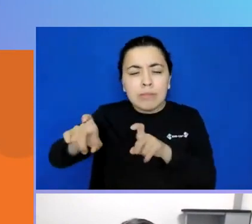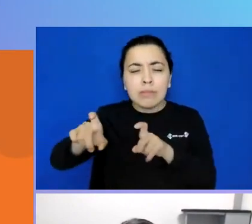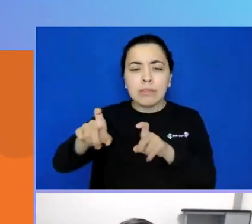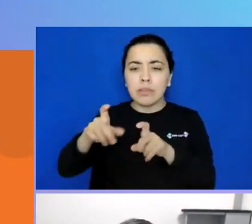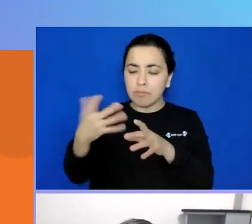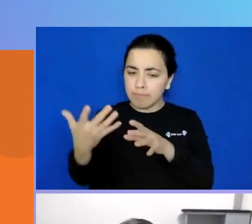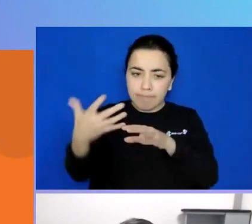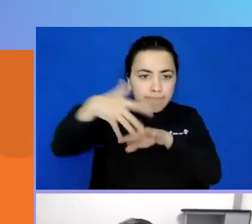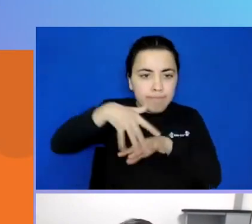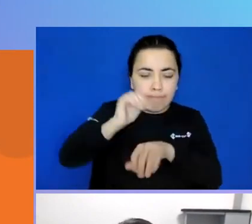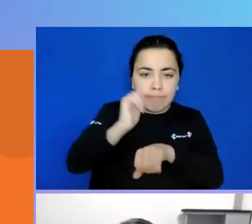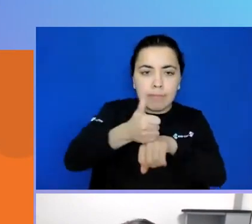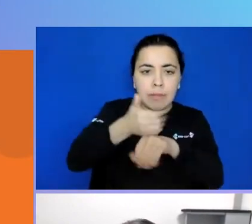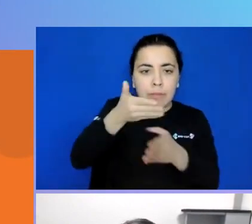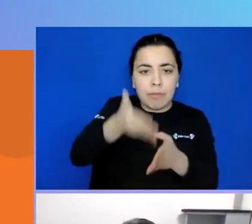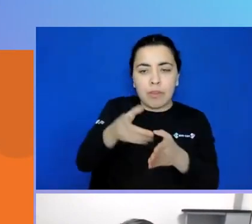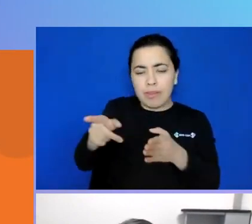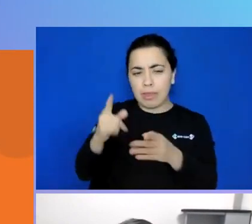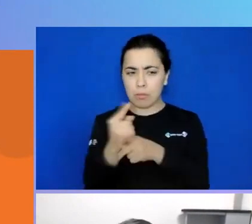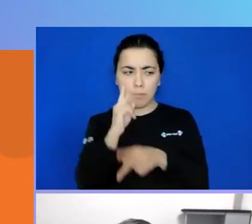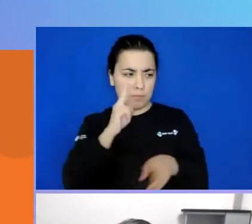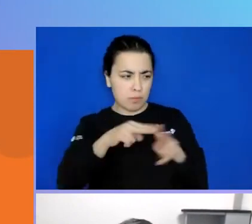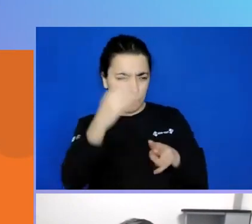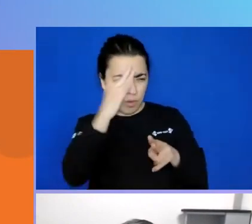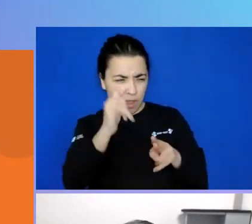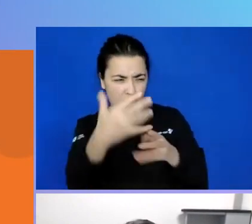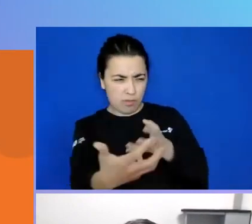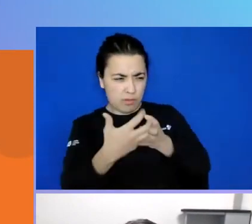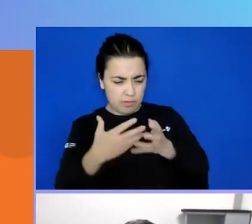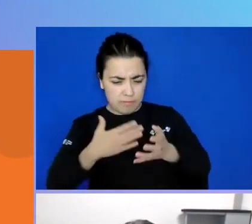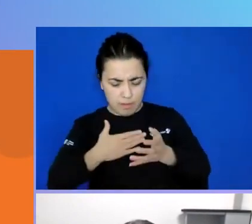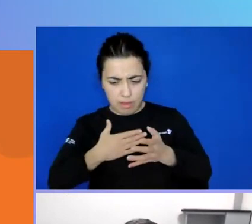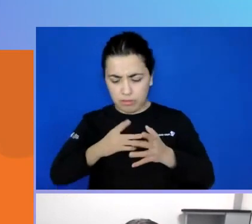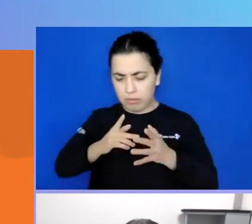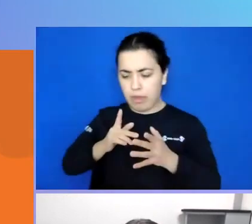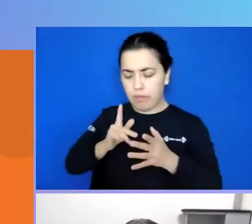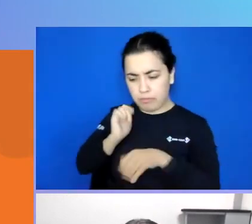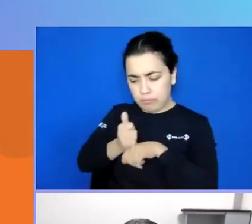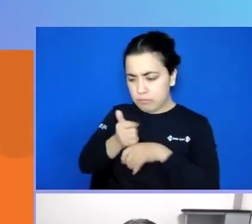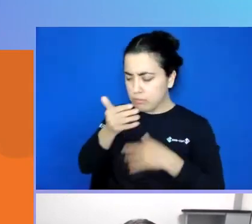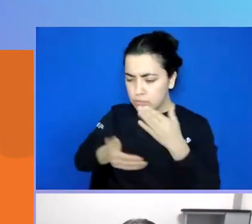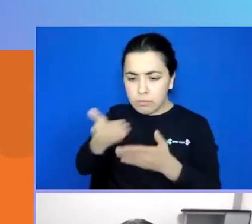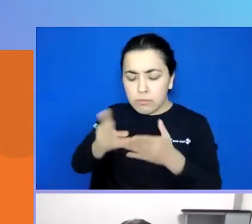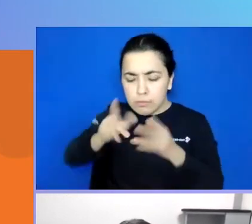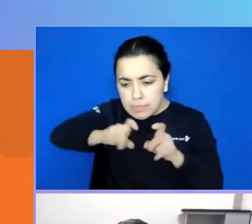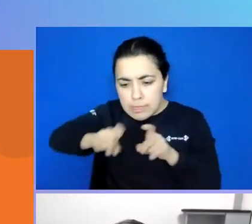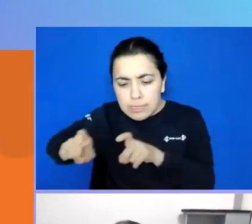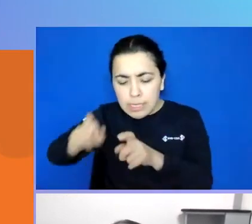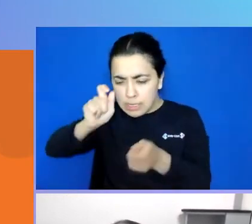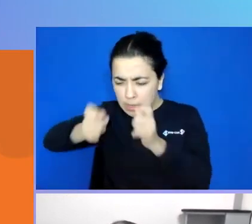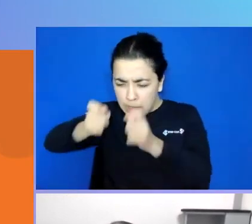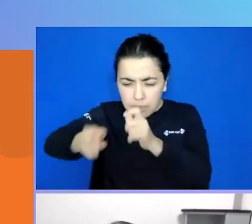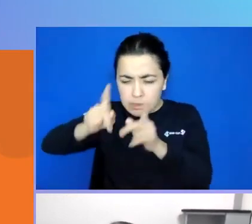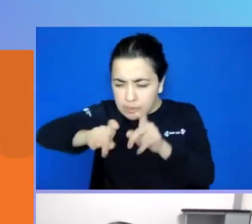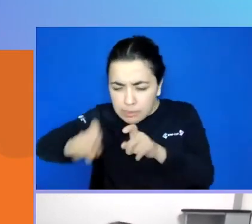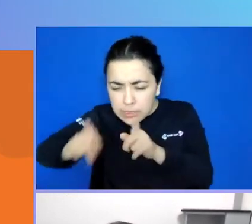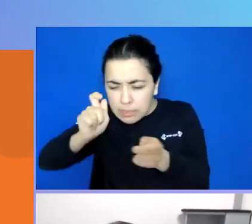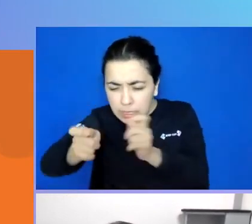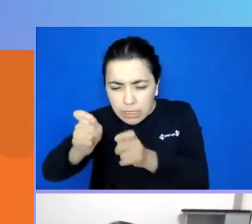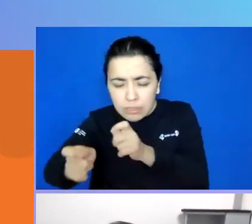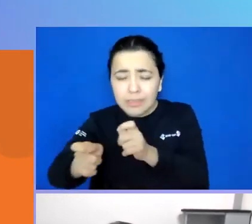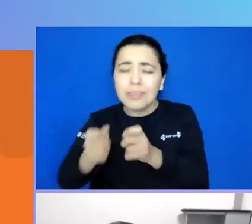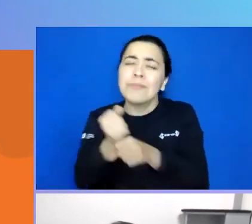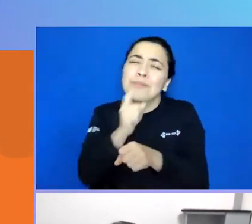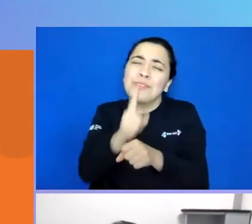build it into their end-to-end testing and their iteration testing. And make sure everybody can find it. A lot of the time